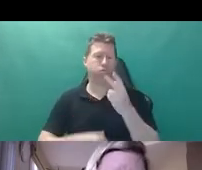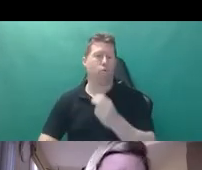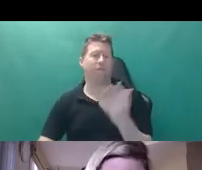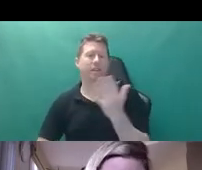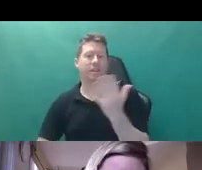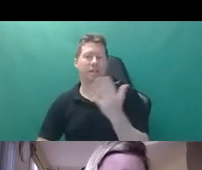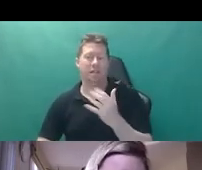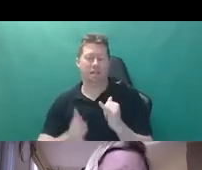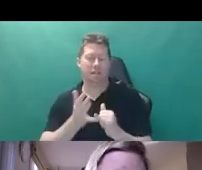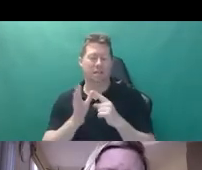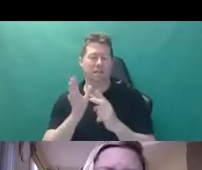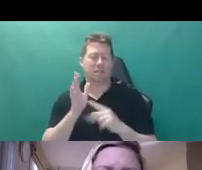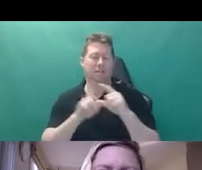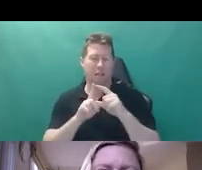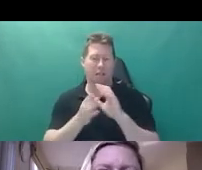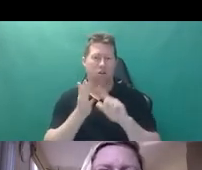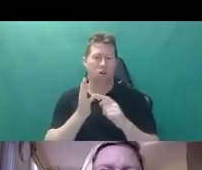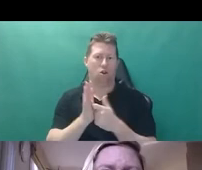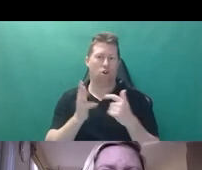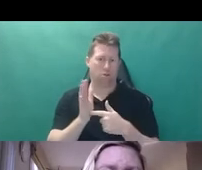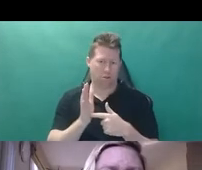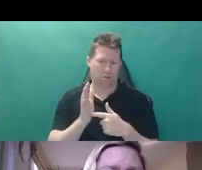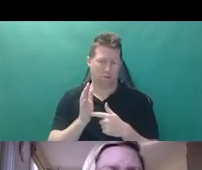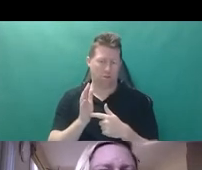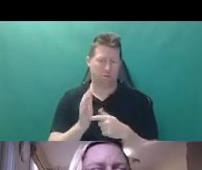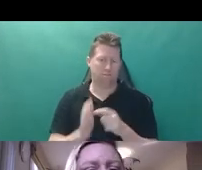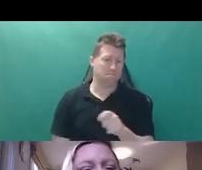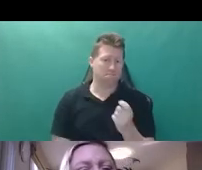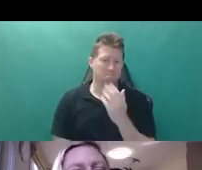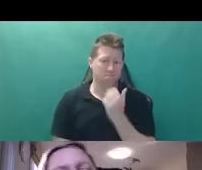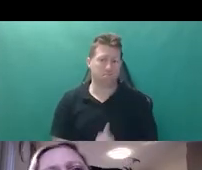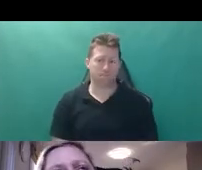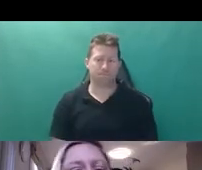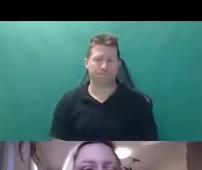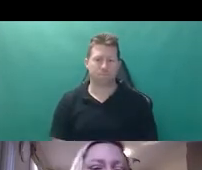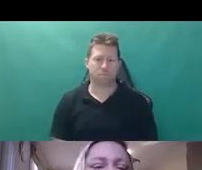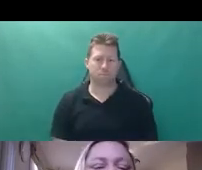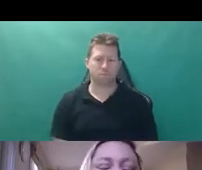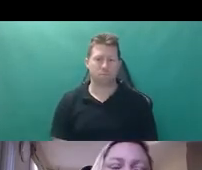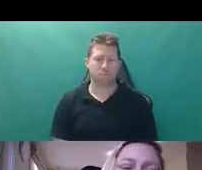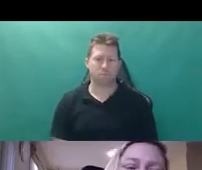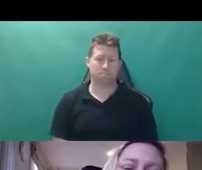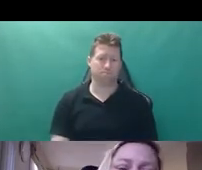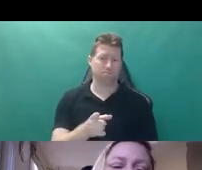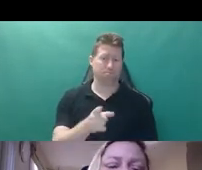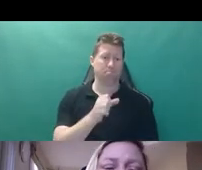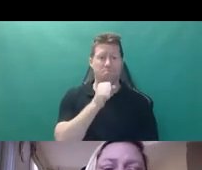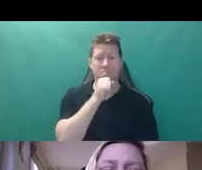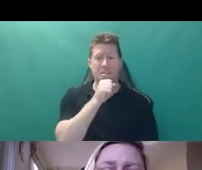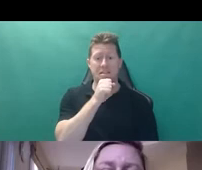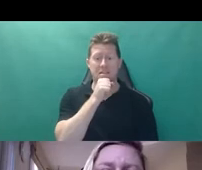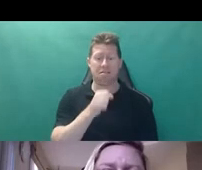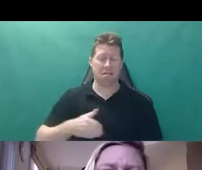Sandhurst. And I'll just go to the next page. So you sort of think that and he's a gentleman that sort of lived a lot of